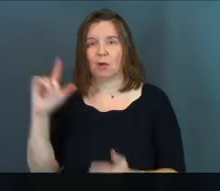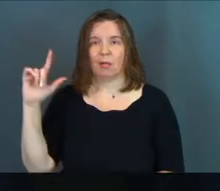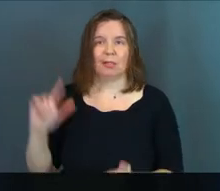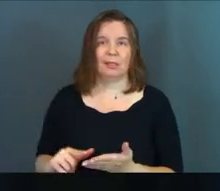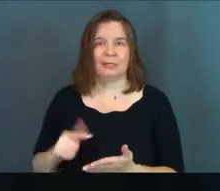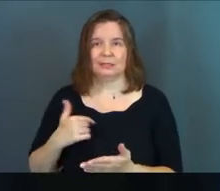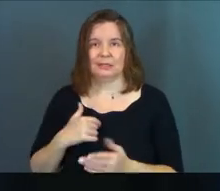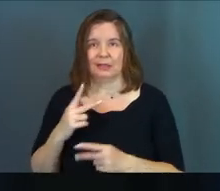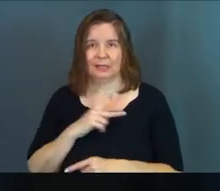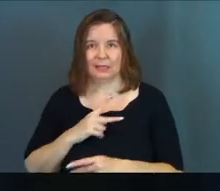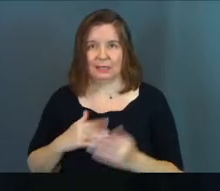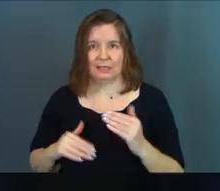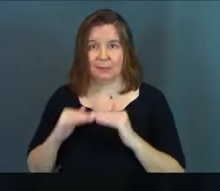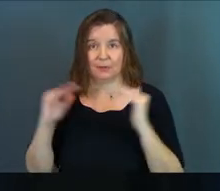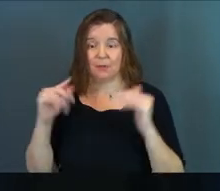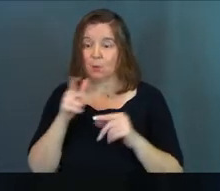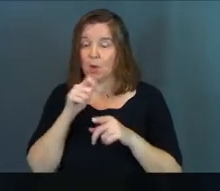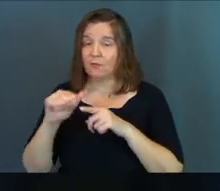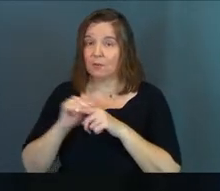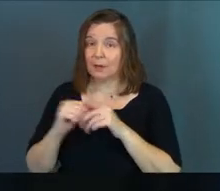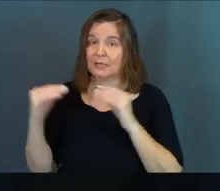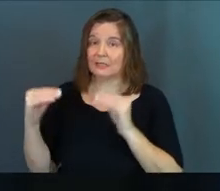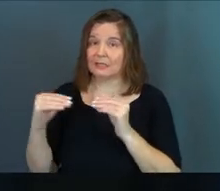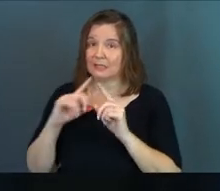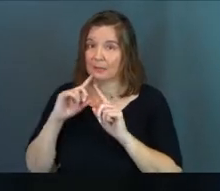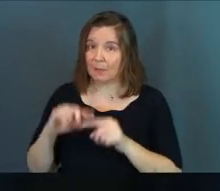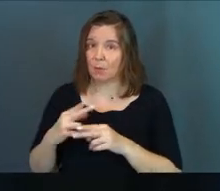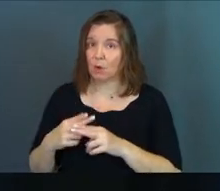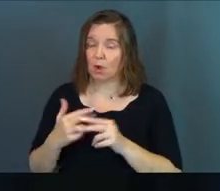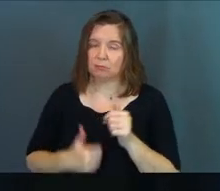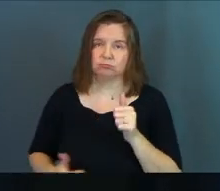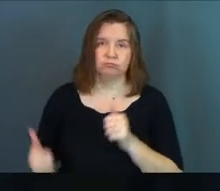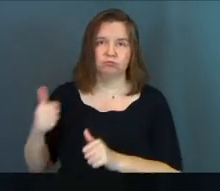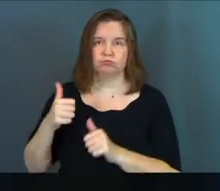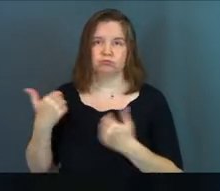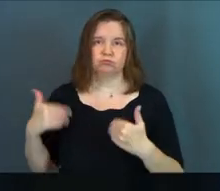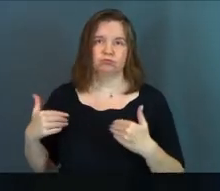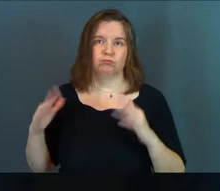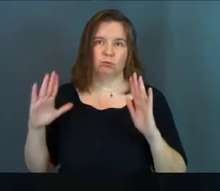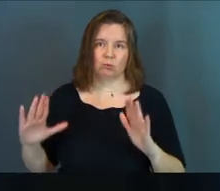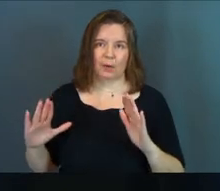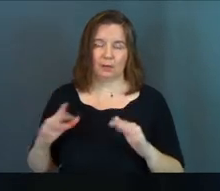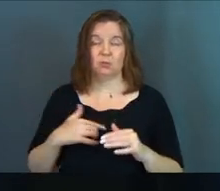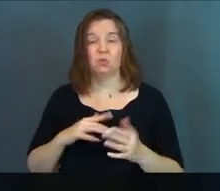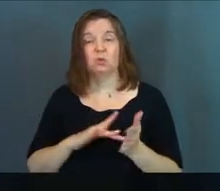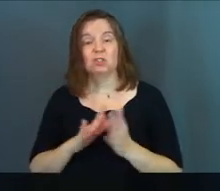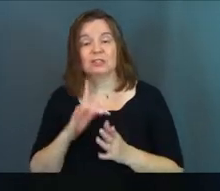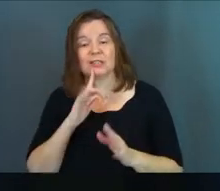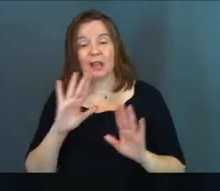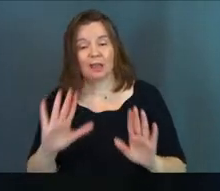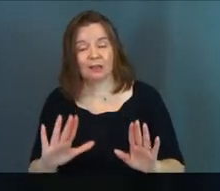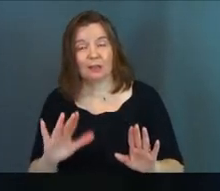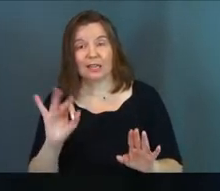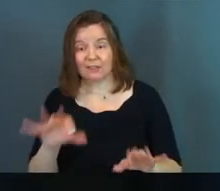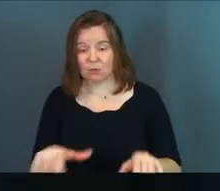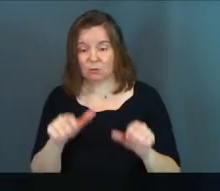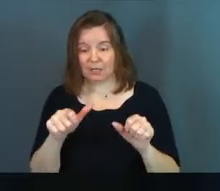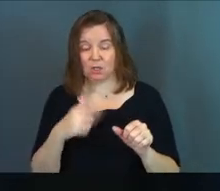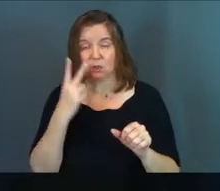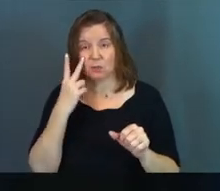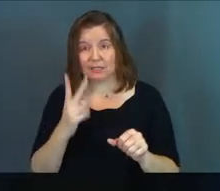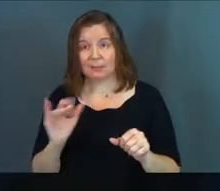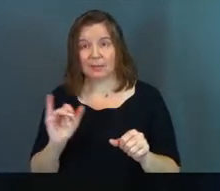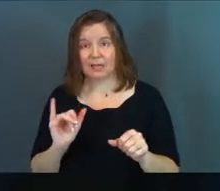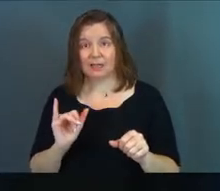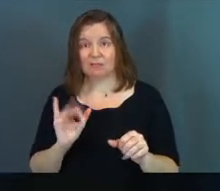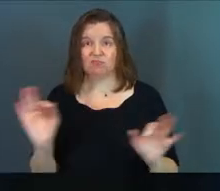heaven. But whoever practices and teaches these commands will be called great in the kingdom of heaven. So God, Jesus is saying, hey, if you take these and you see